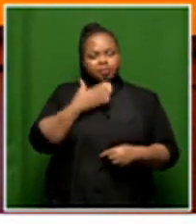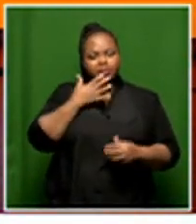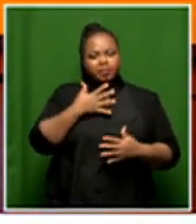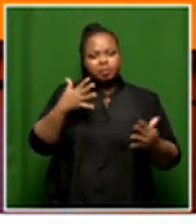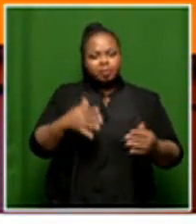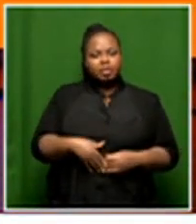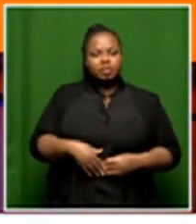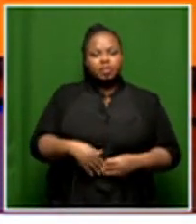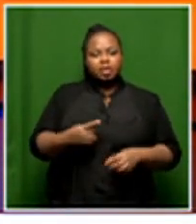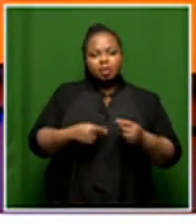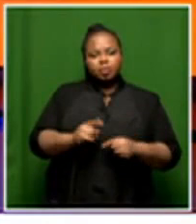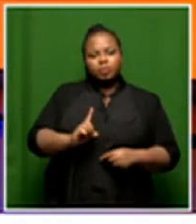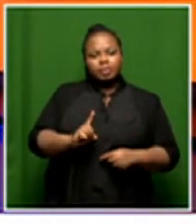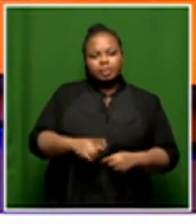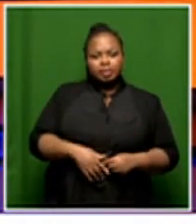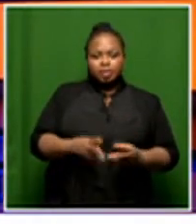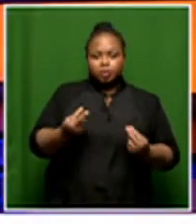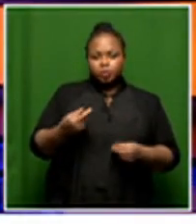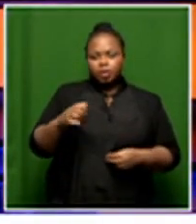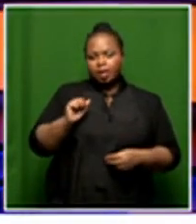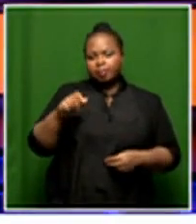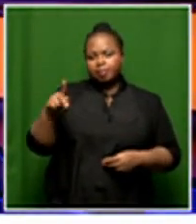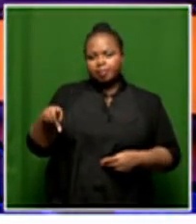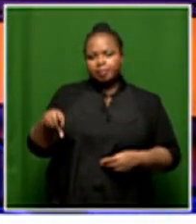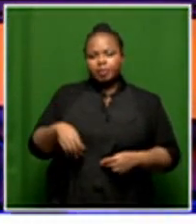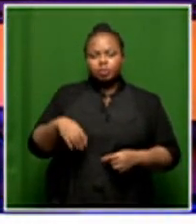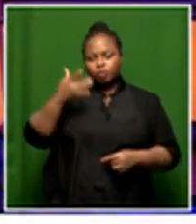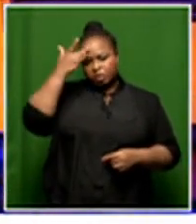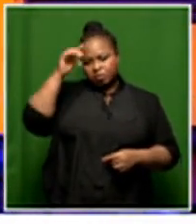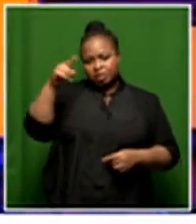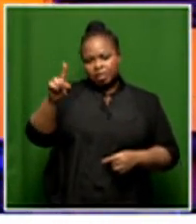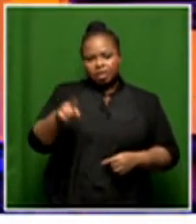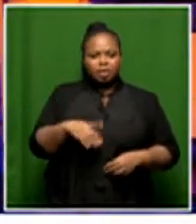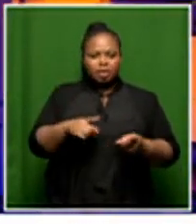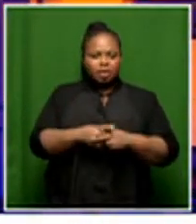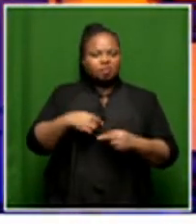Von Ziegler, chatting to us about his new application that they've put together, Smartick,